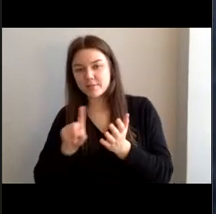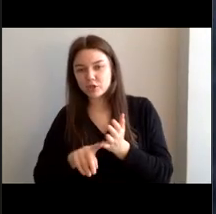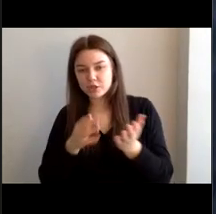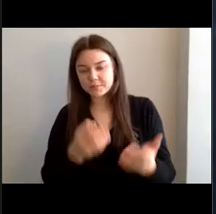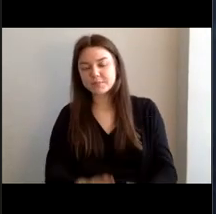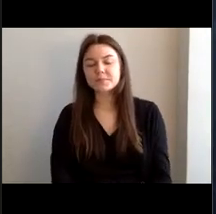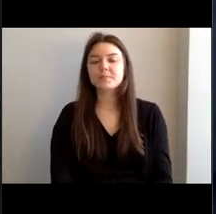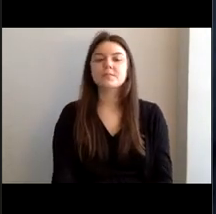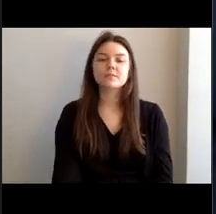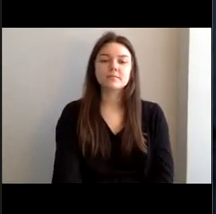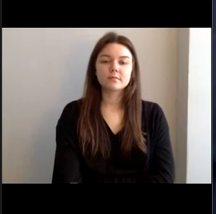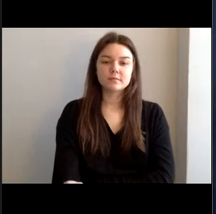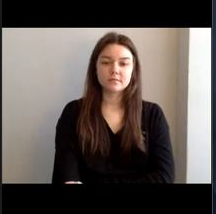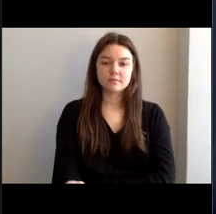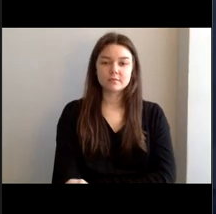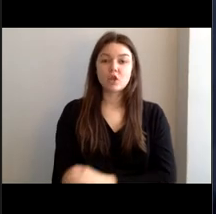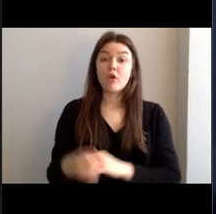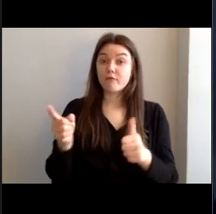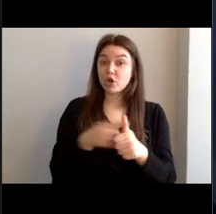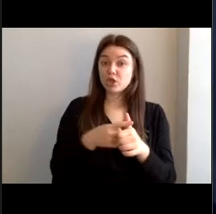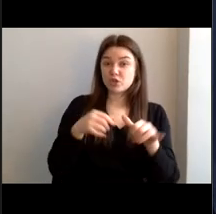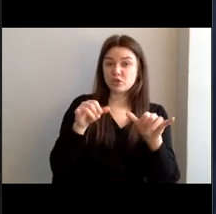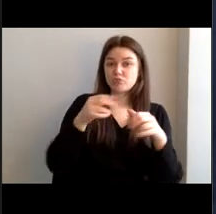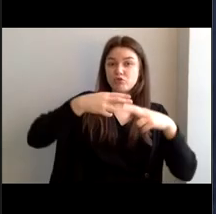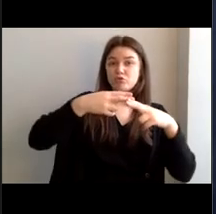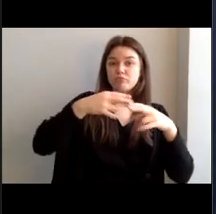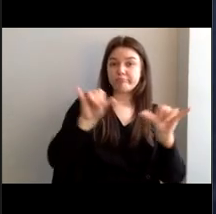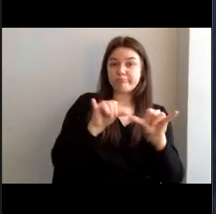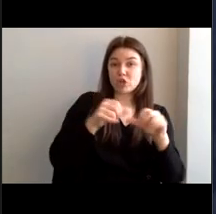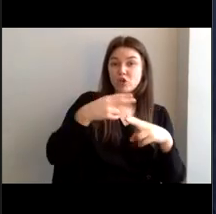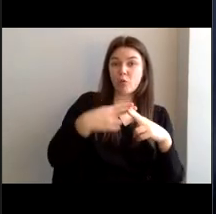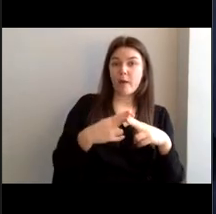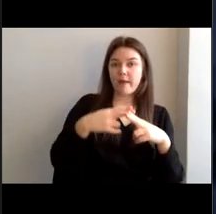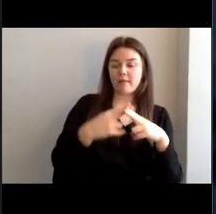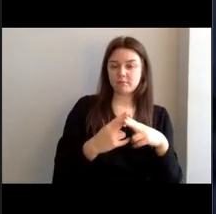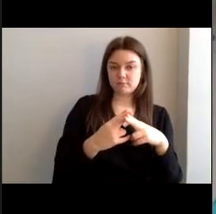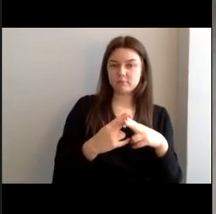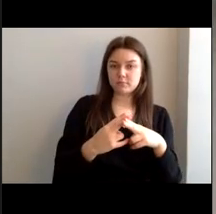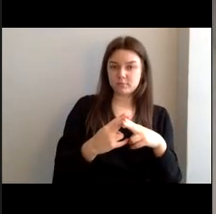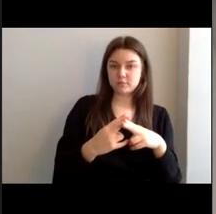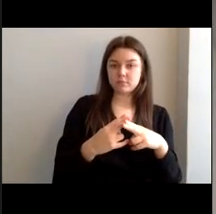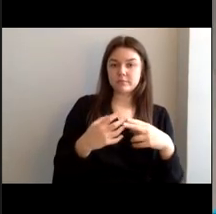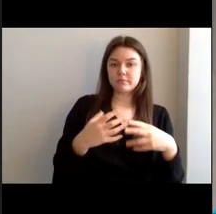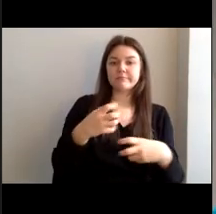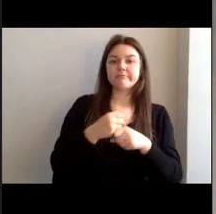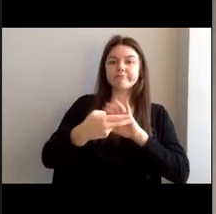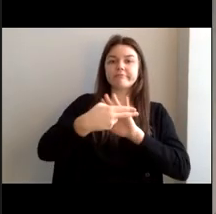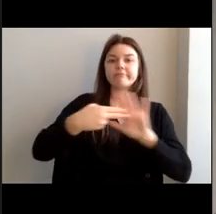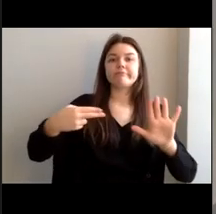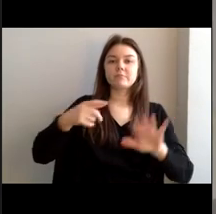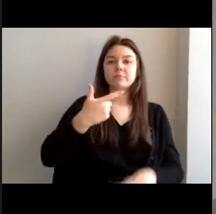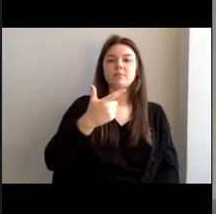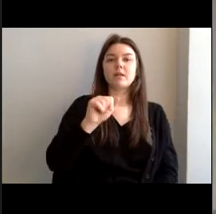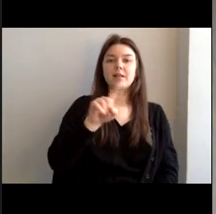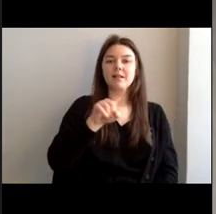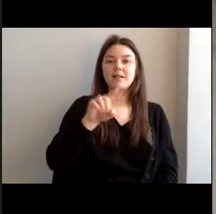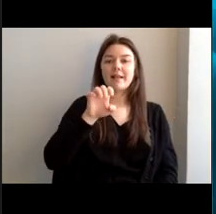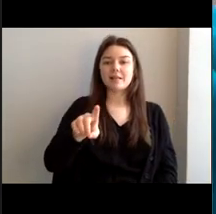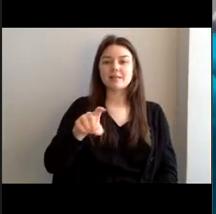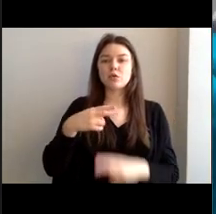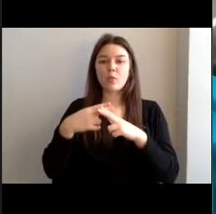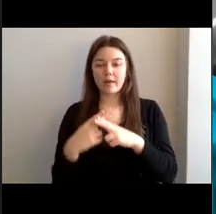first step is to measure the frozen weight of the sample to get what we call the glazed weight. Now, glazing is the process